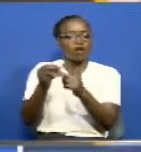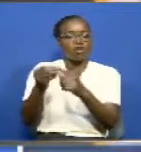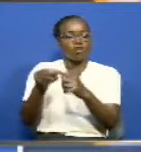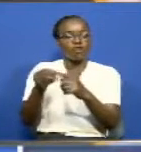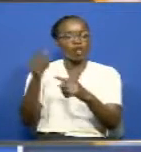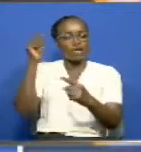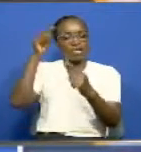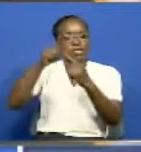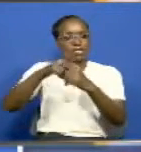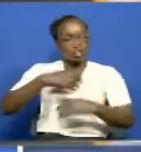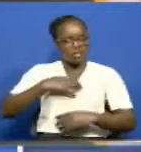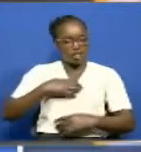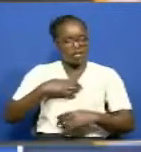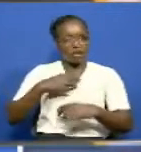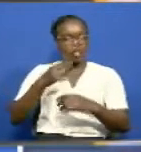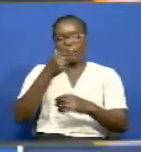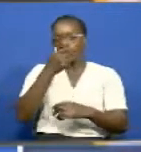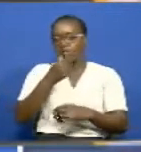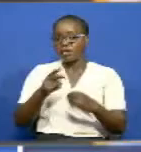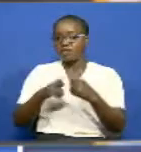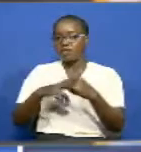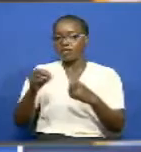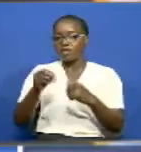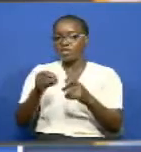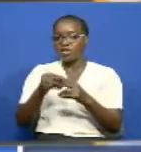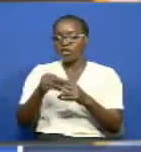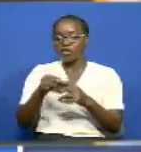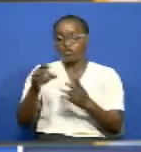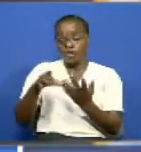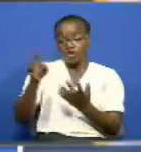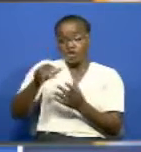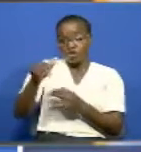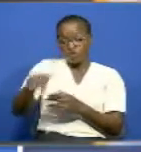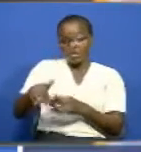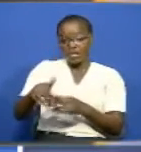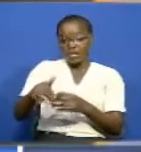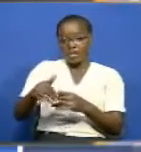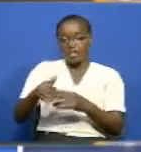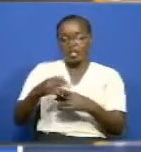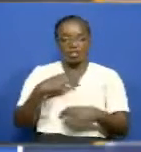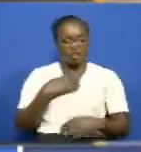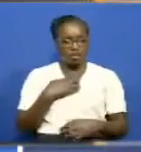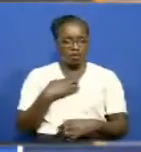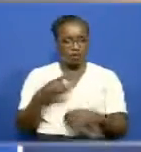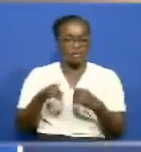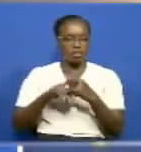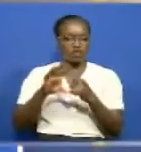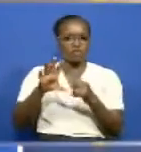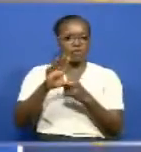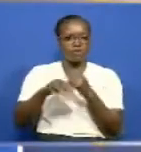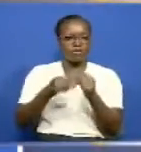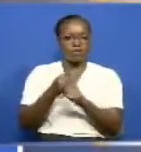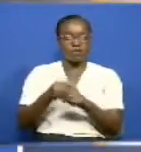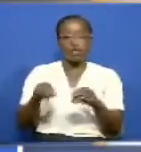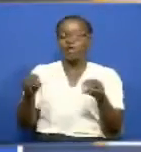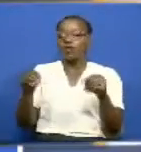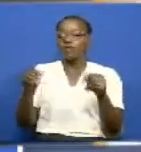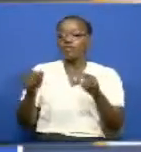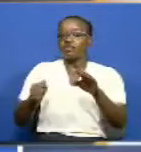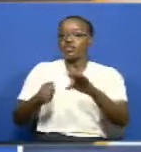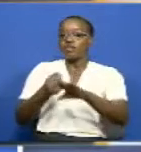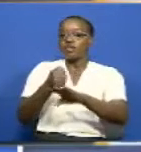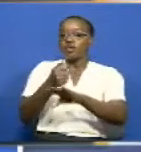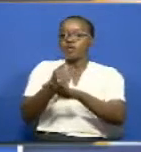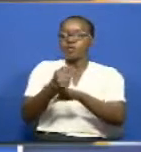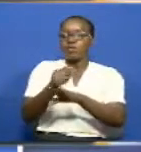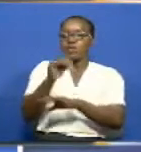retirement at the age of 70, or opt for early retirement at the age of 65 years. The qualifications for appointment as